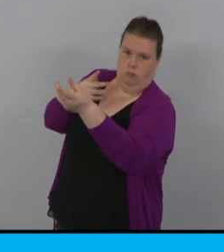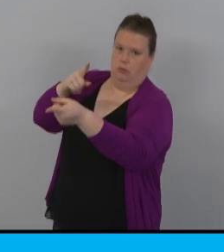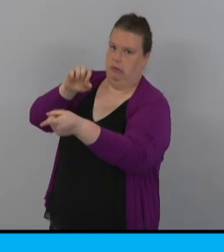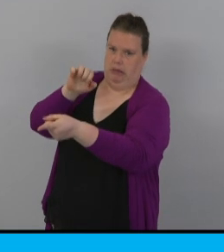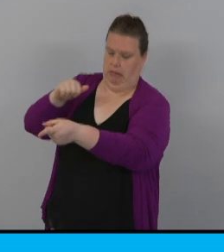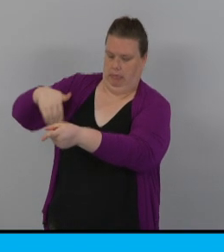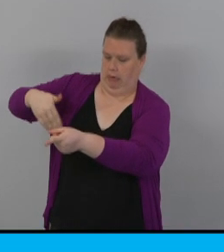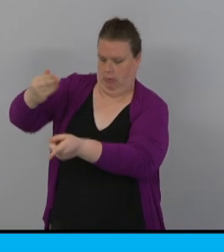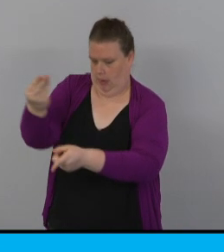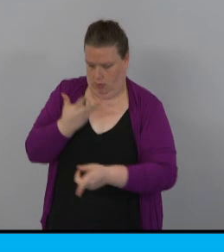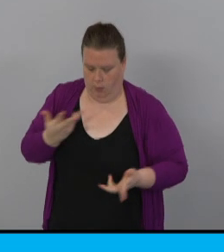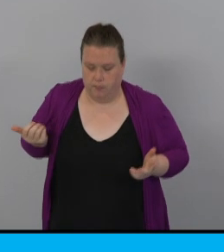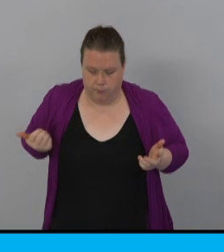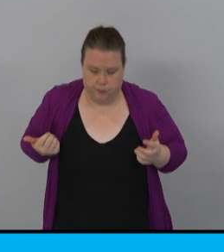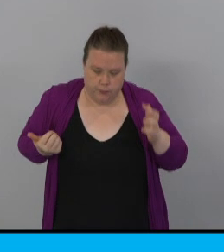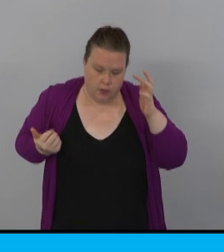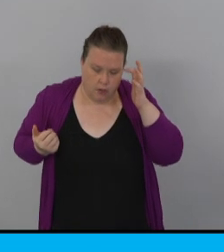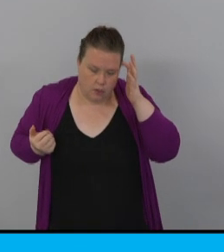year.